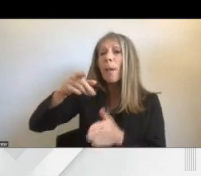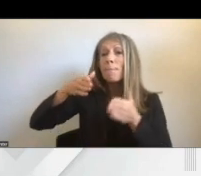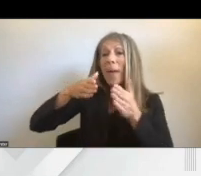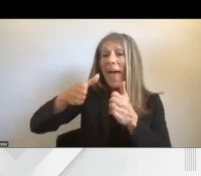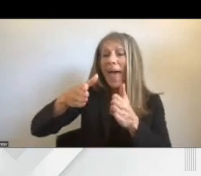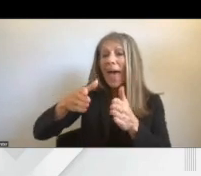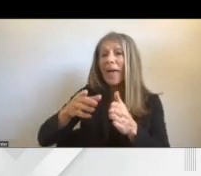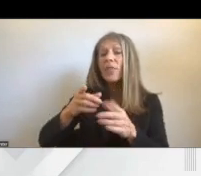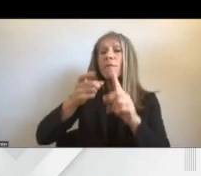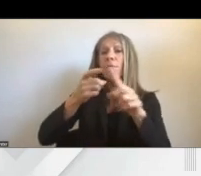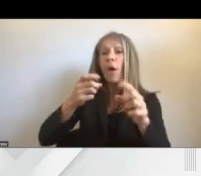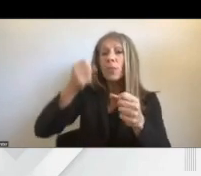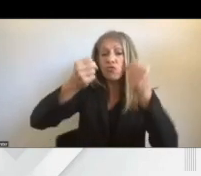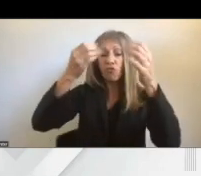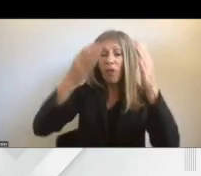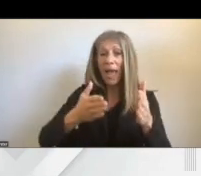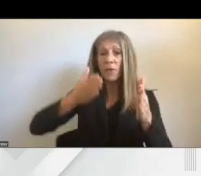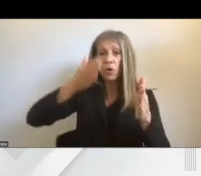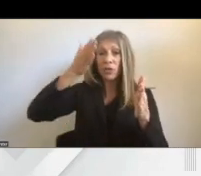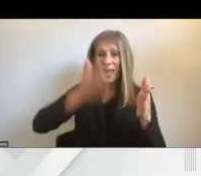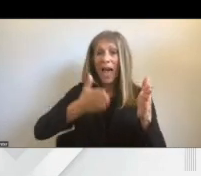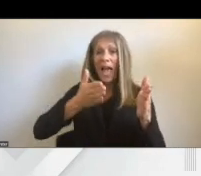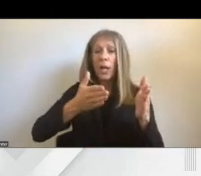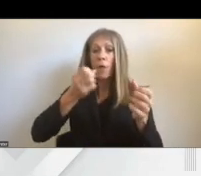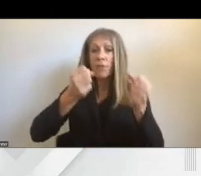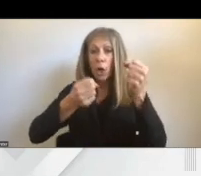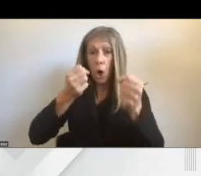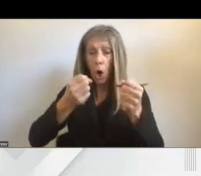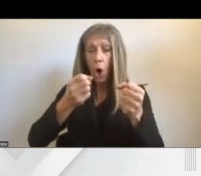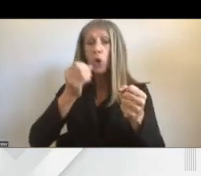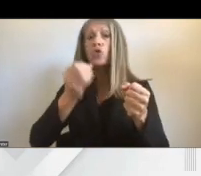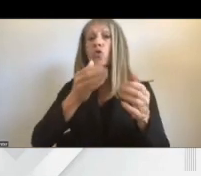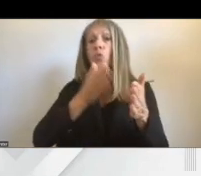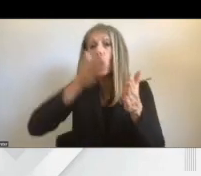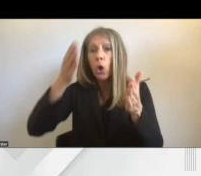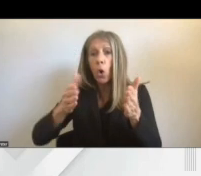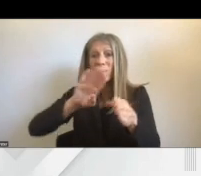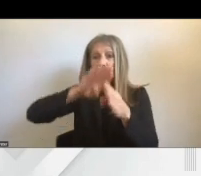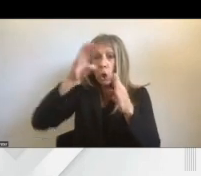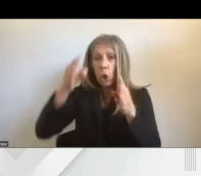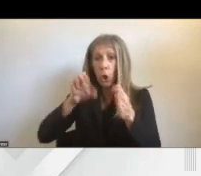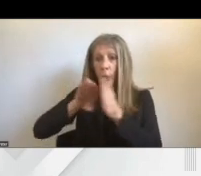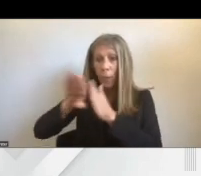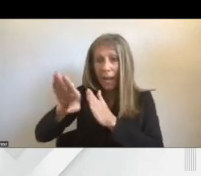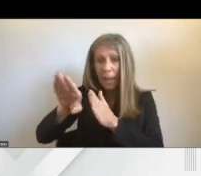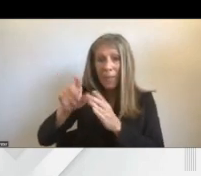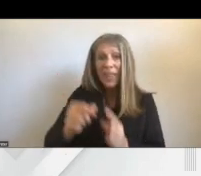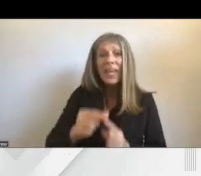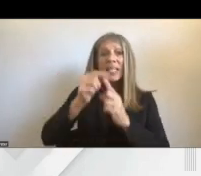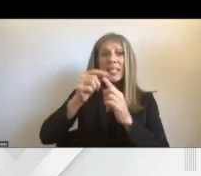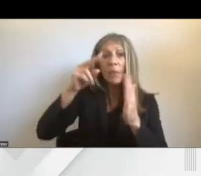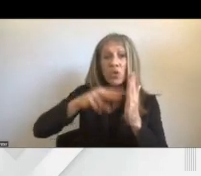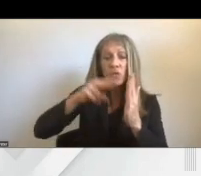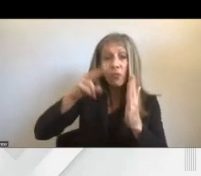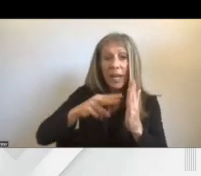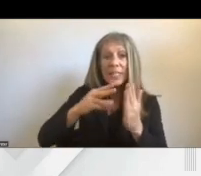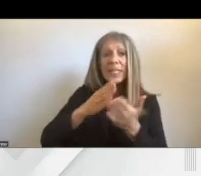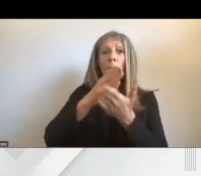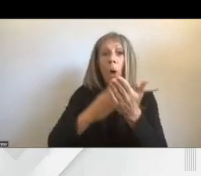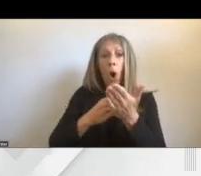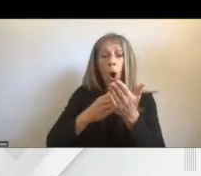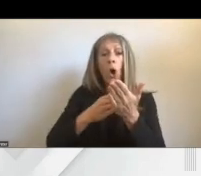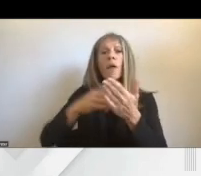get from the driver's side of the car to the nearest curb ramp. And the exception reads, the portion of a